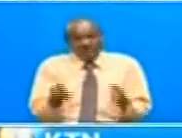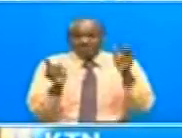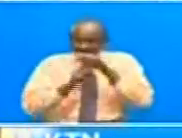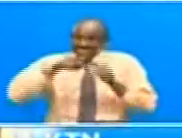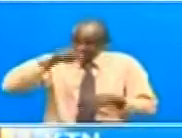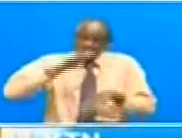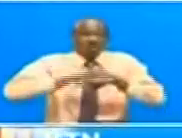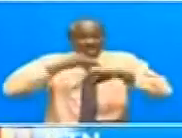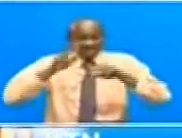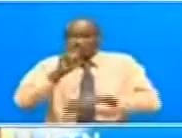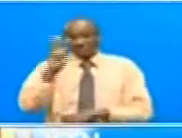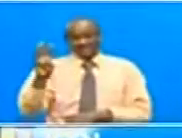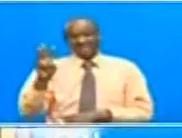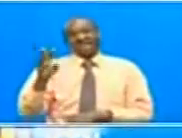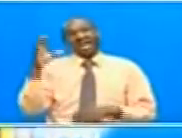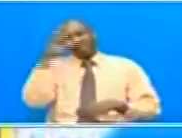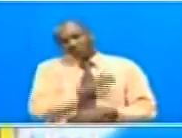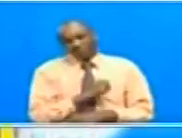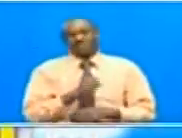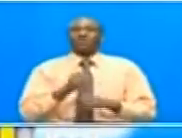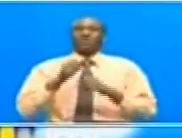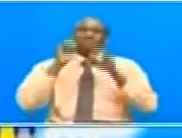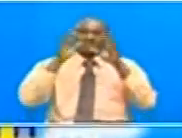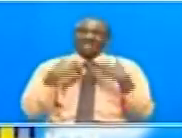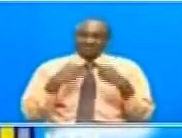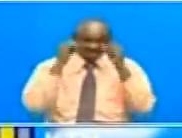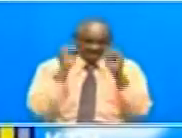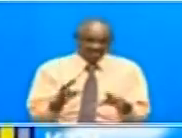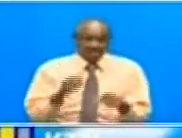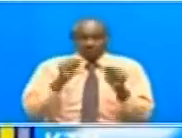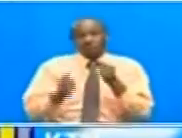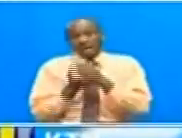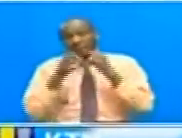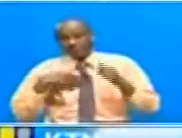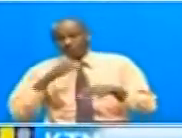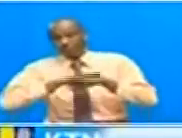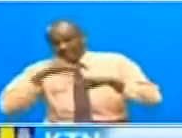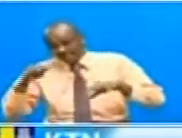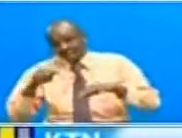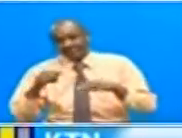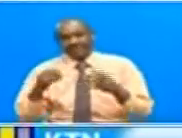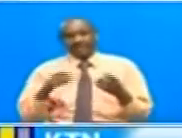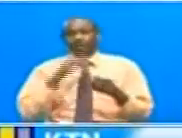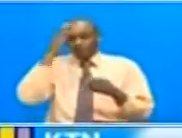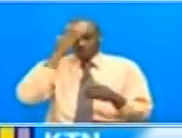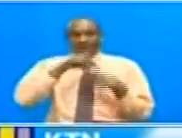ministry's online website lacks vital information that can assist online users know more about